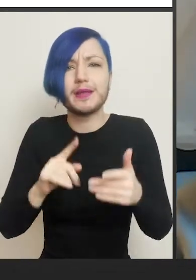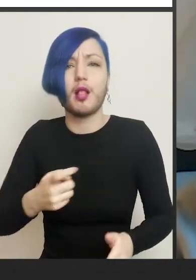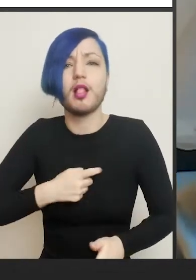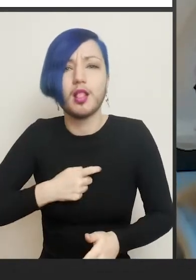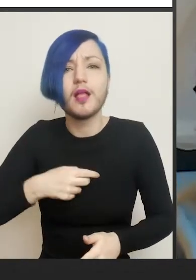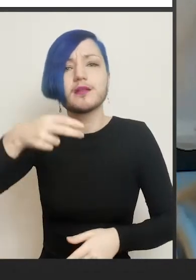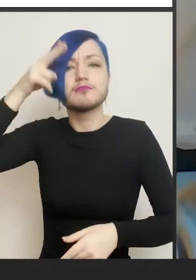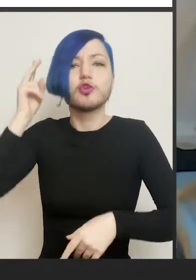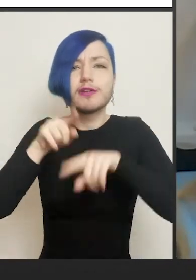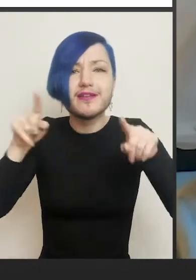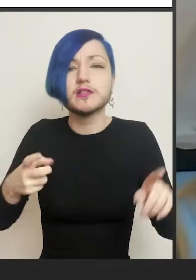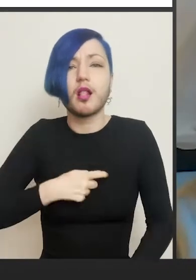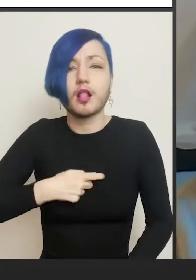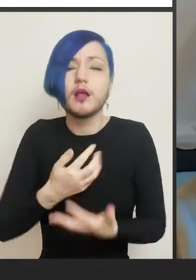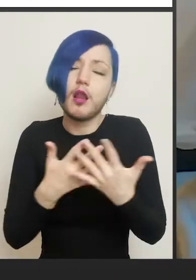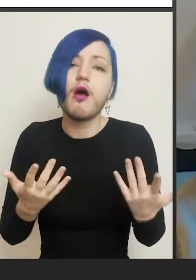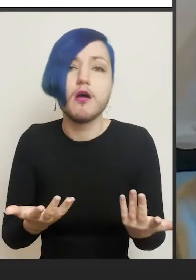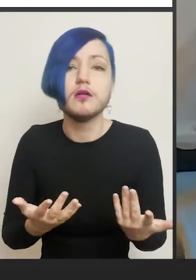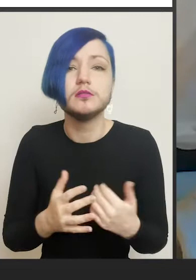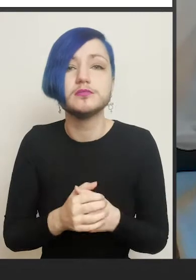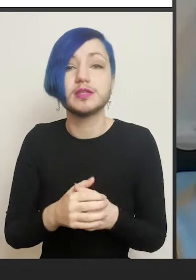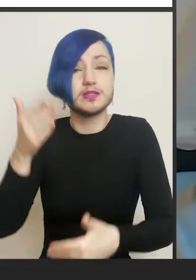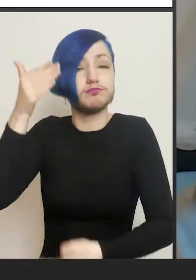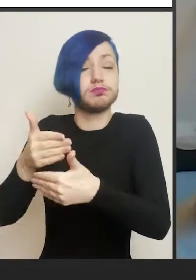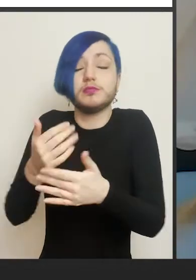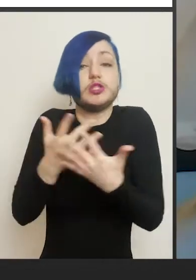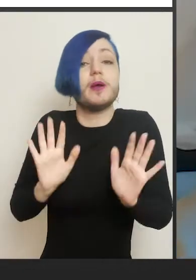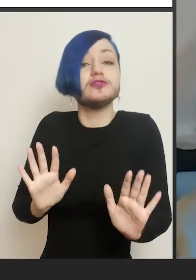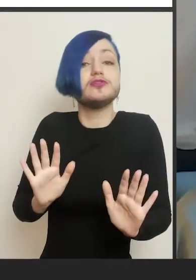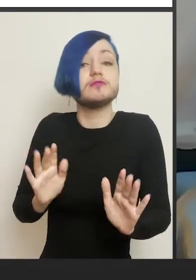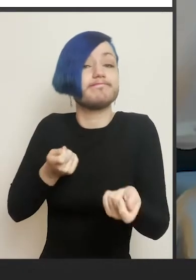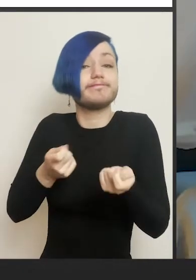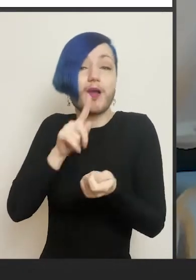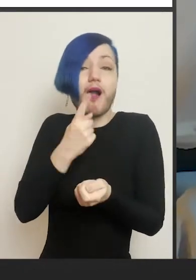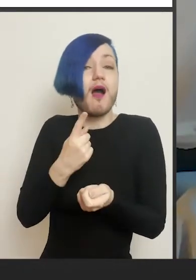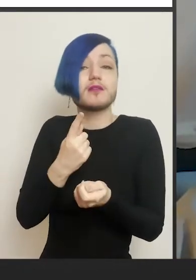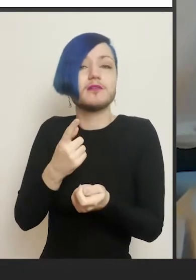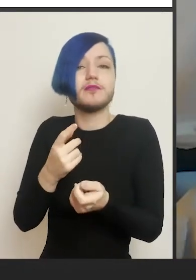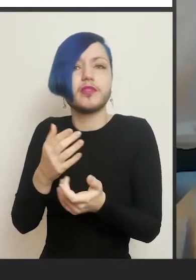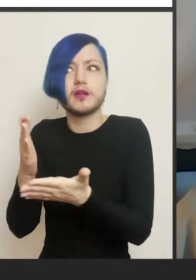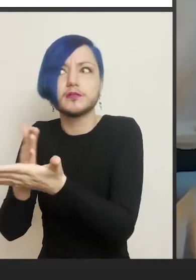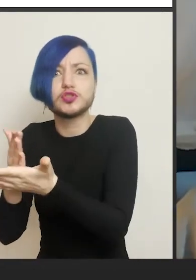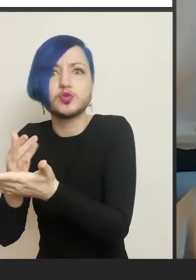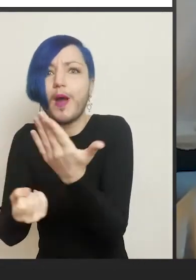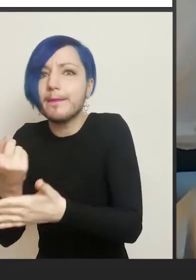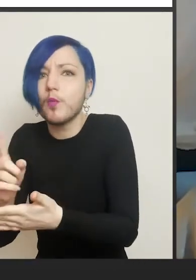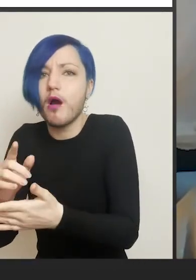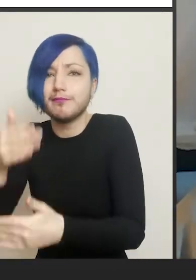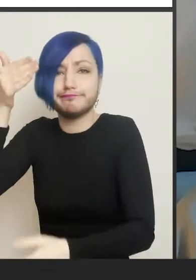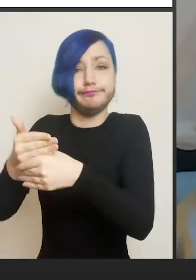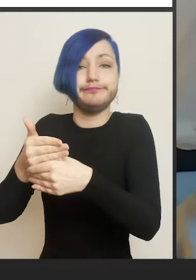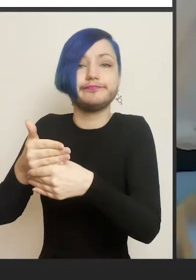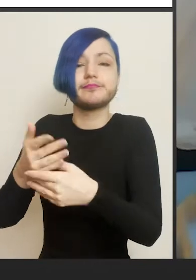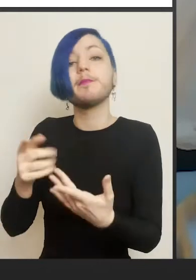are autistic and neurodivergent. It's too difficult. And so by removing